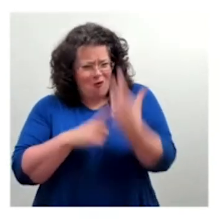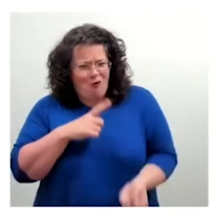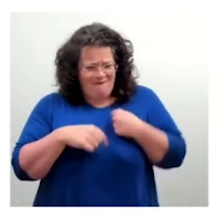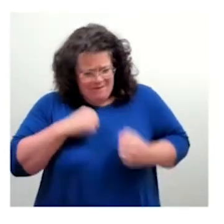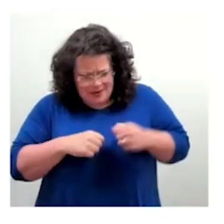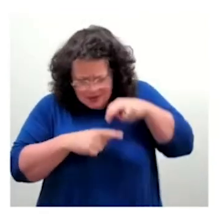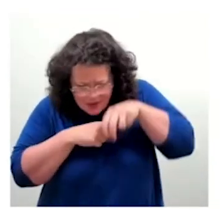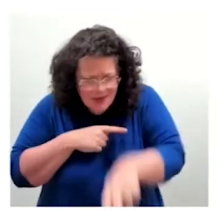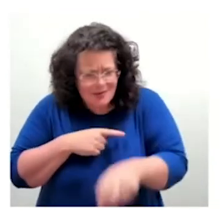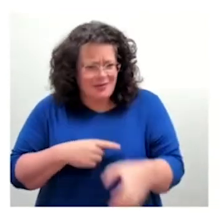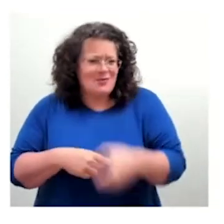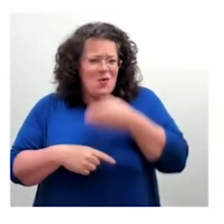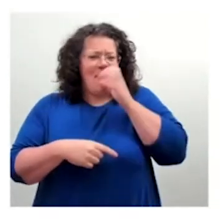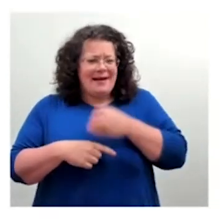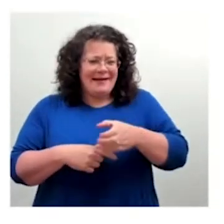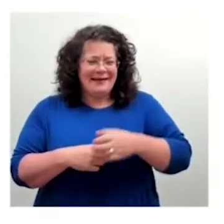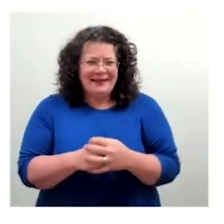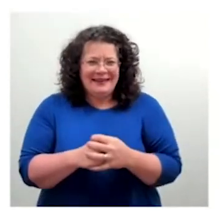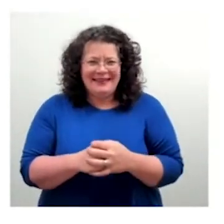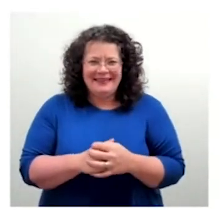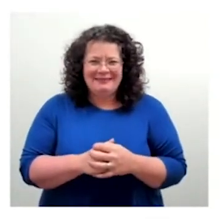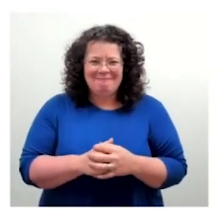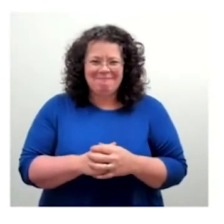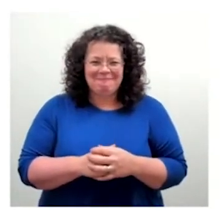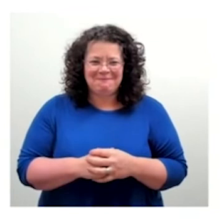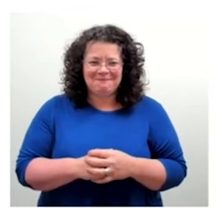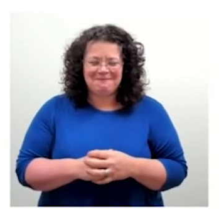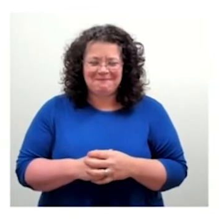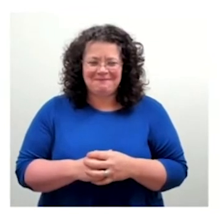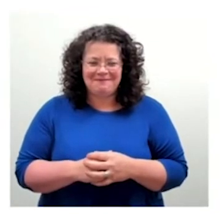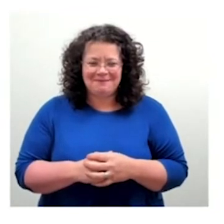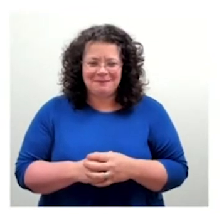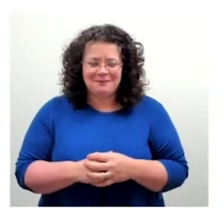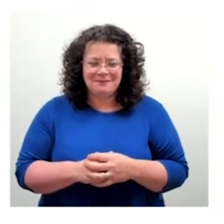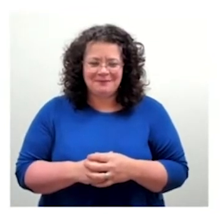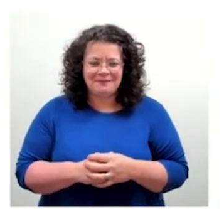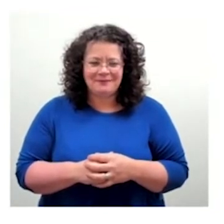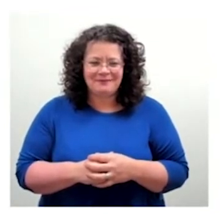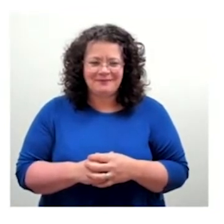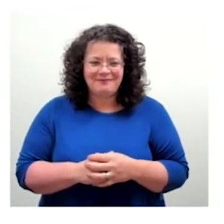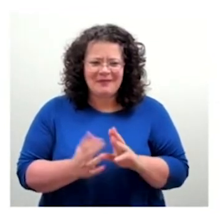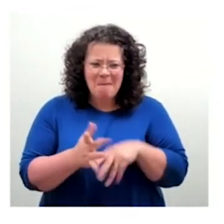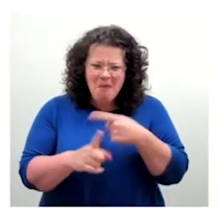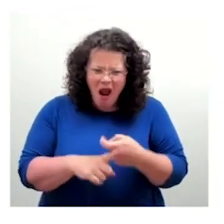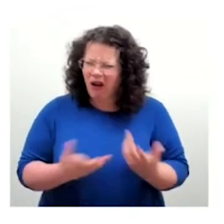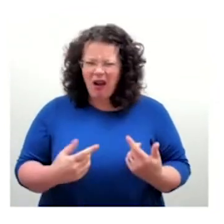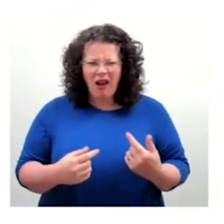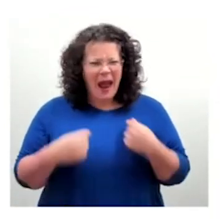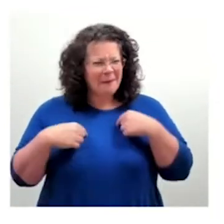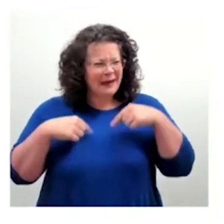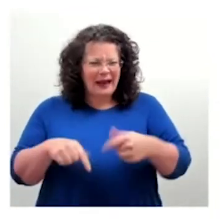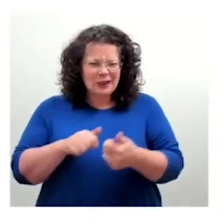estate on the edge of Brighton. I'm the one who can't go out and get any. So, but I can't hear you. Is that happening in here? I'm just checking with the